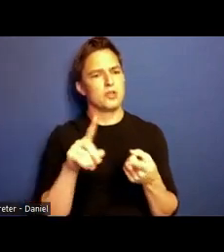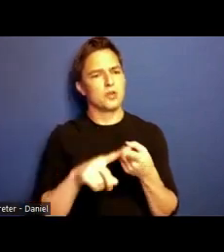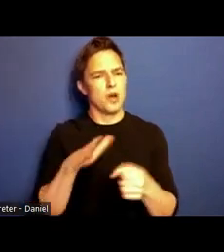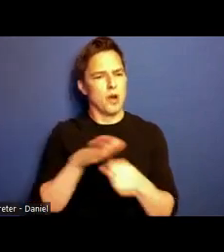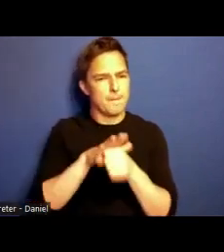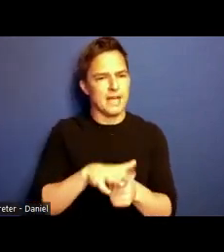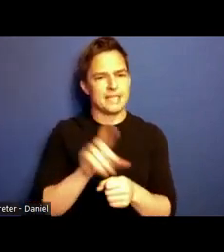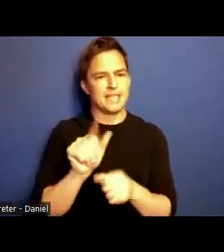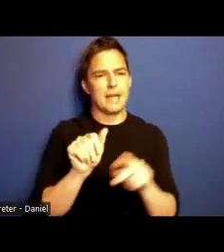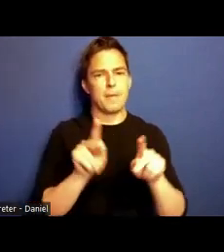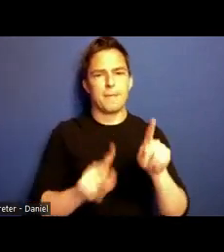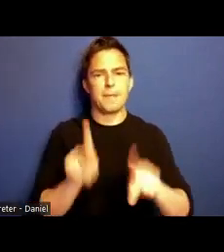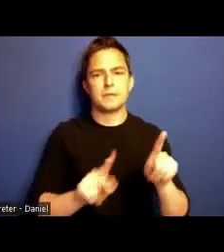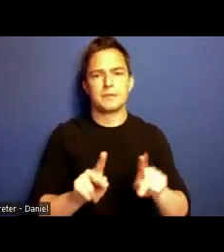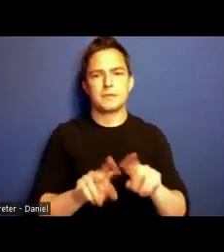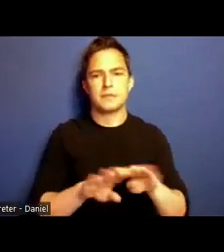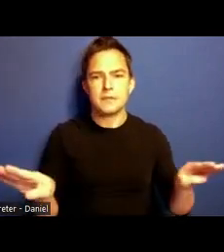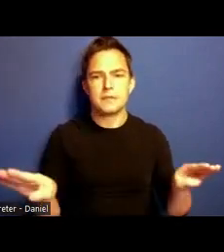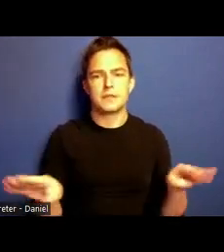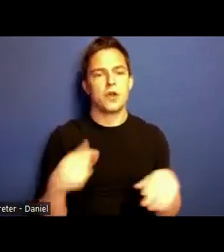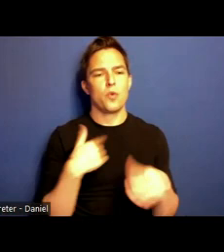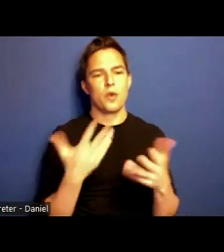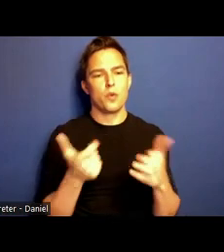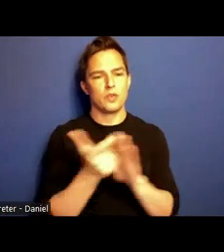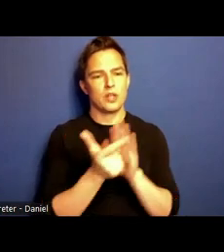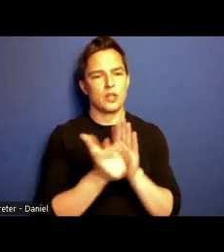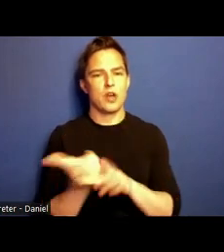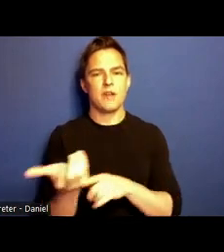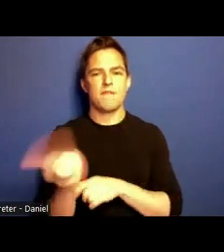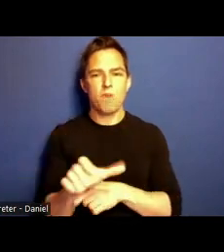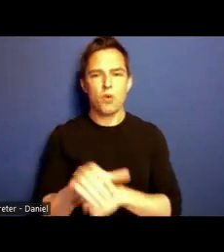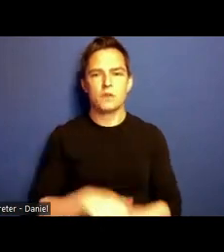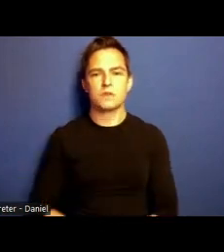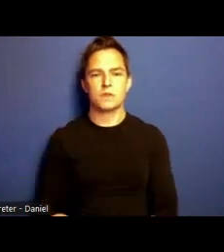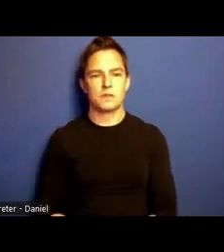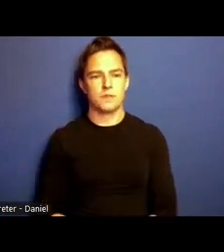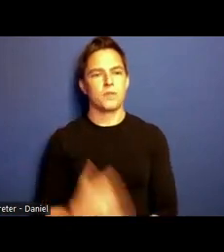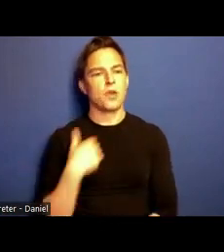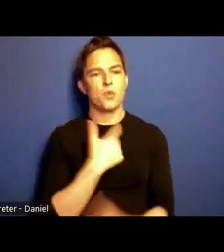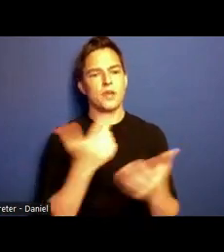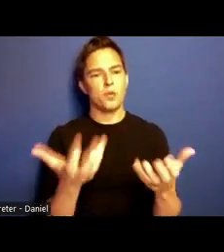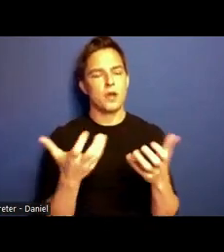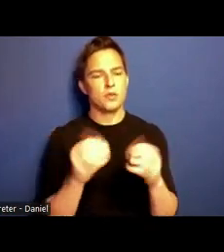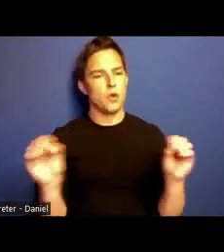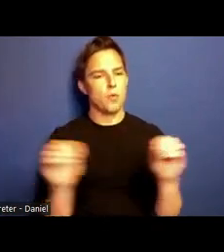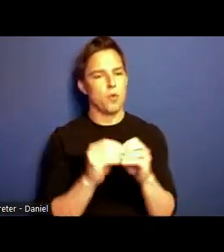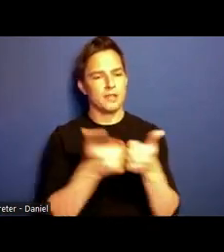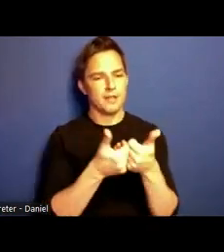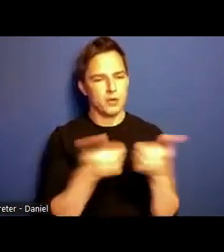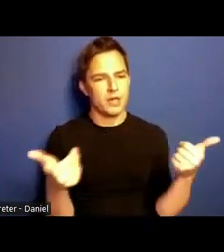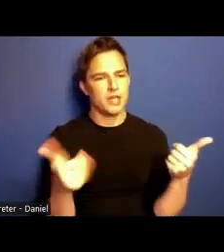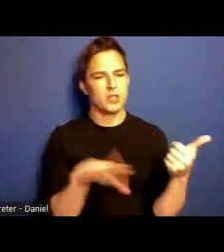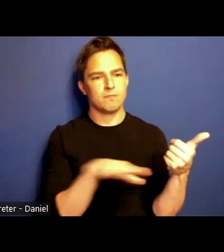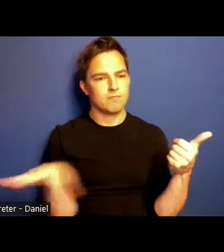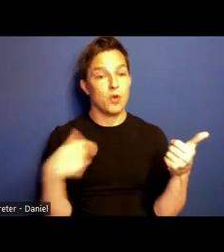oppress disabled individuals. We want the law enforced. We want no more segregation. We